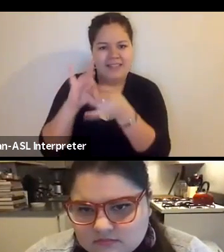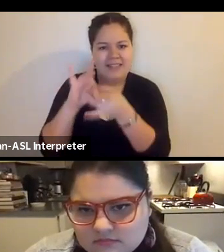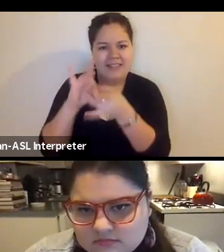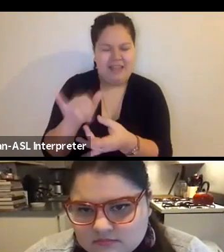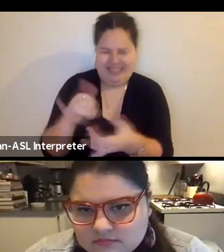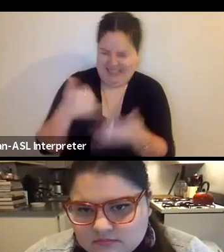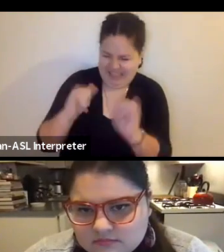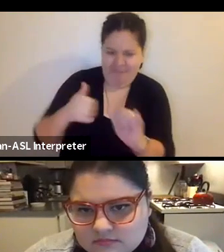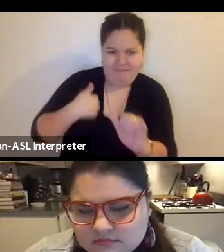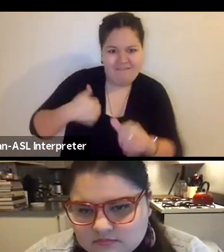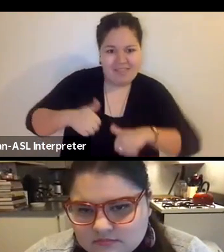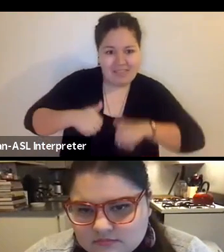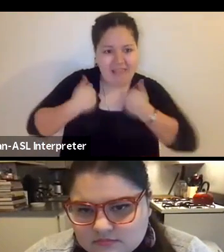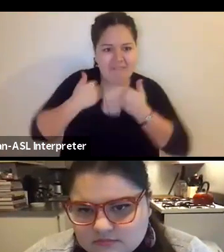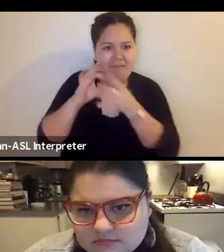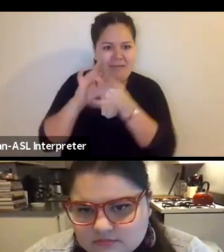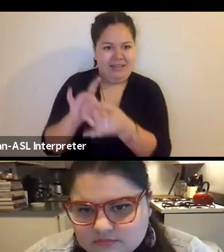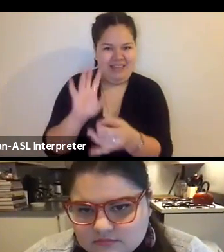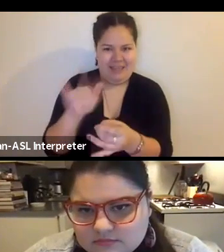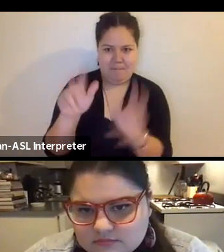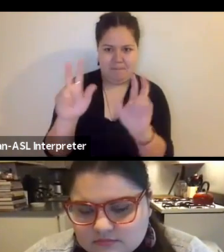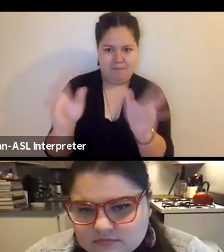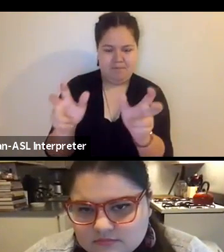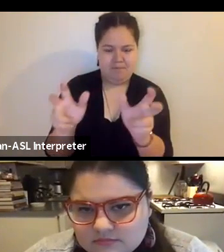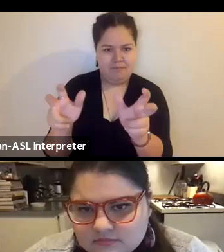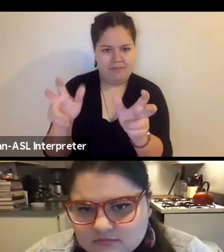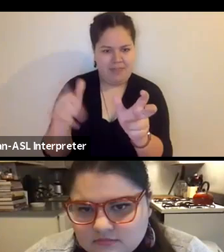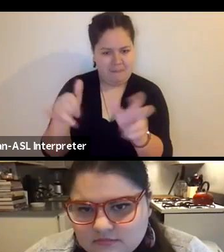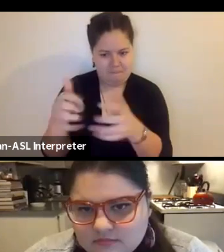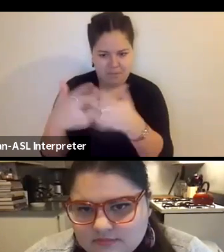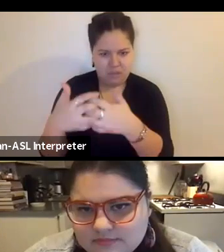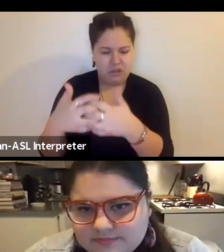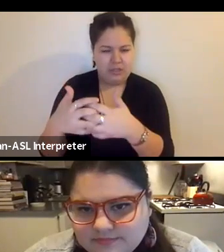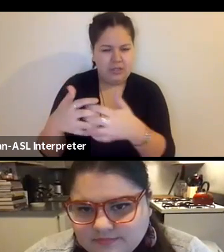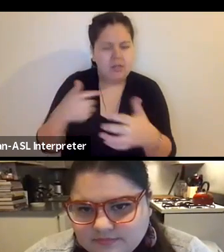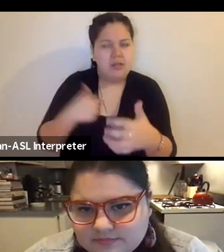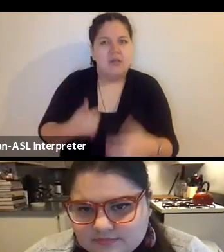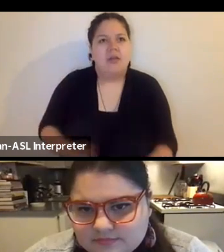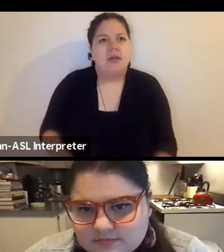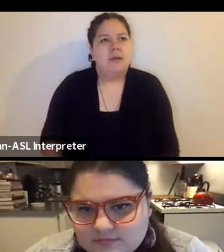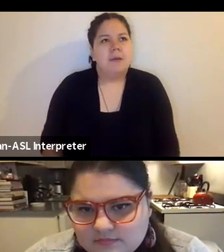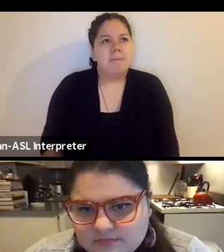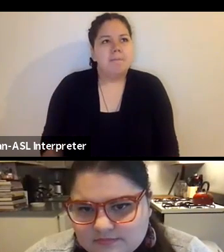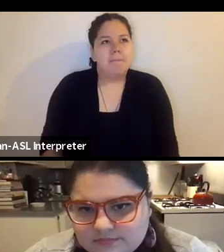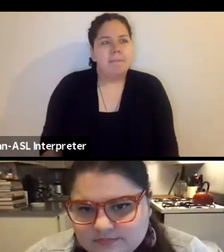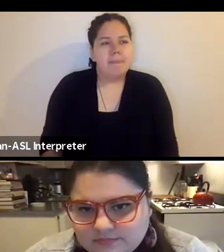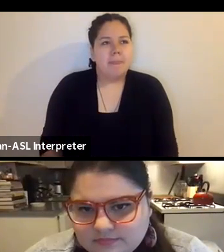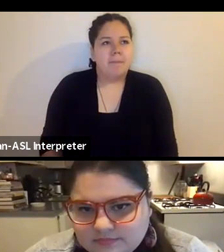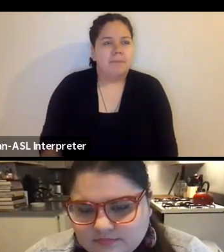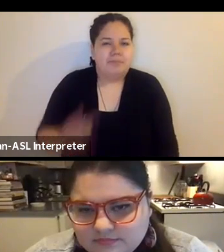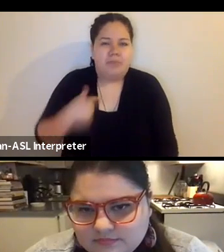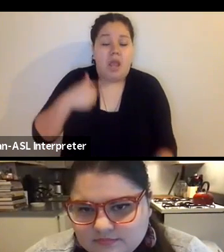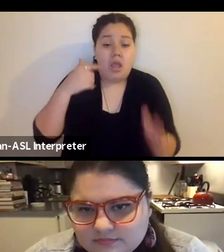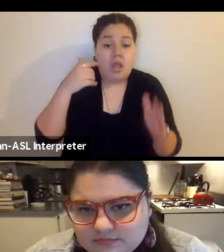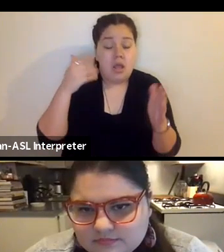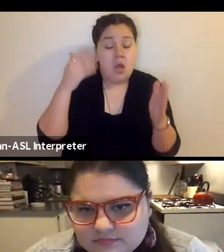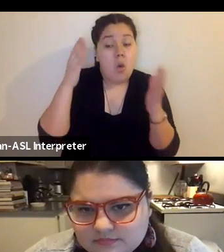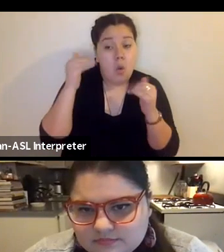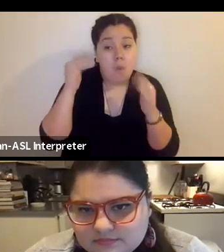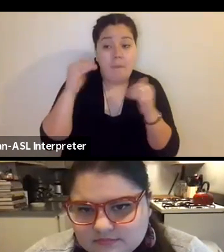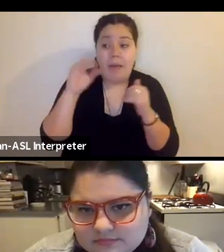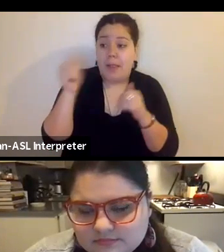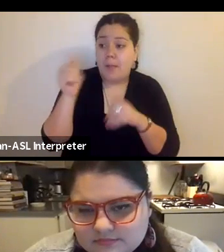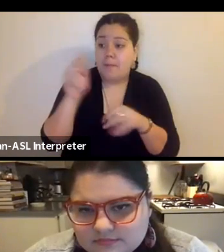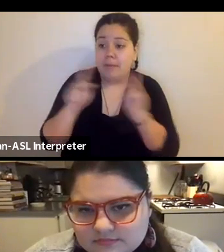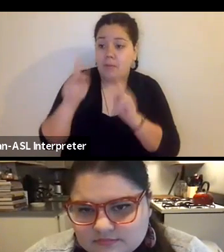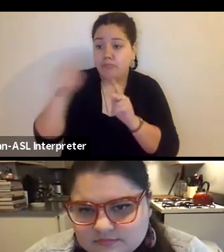maybe, you know, I hope that there are those out there and, you know, I wish that I were one and I can't claim to be one who's thinking how to